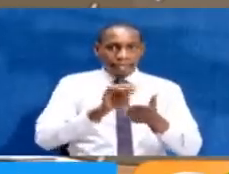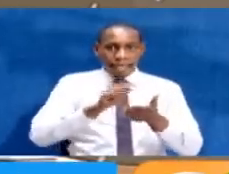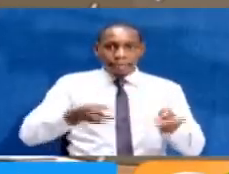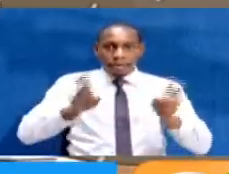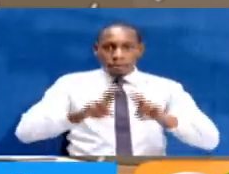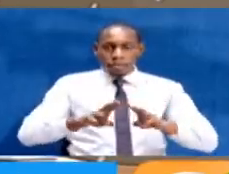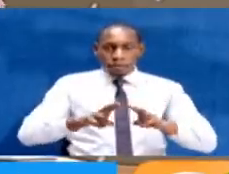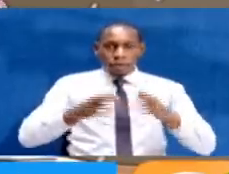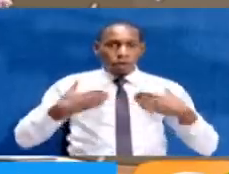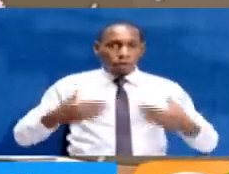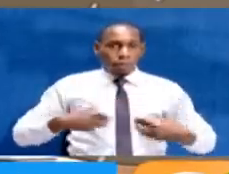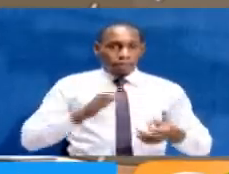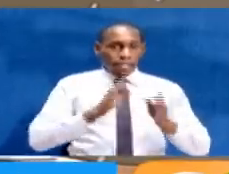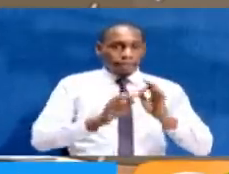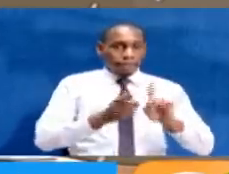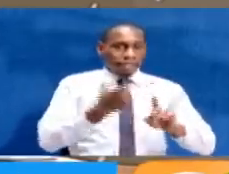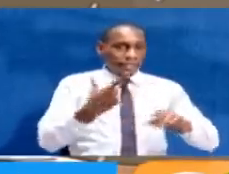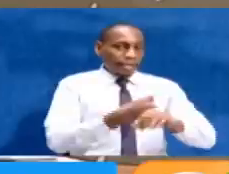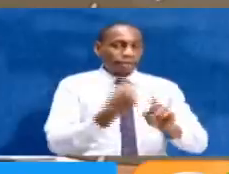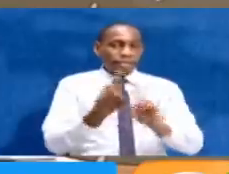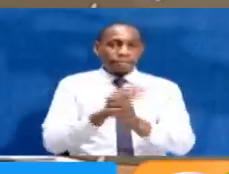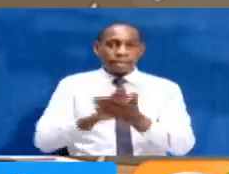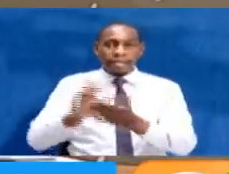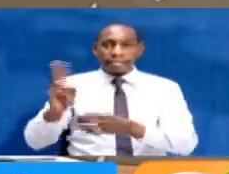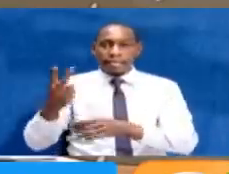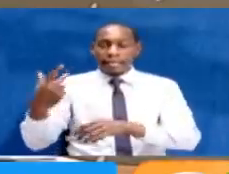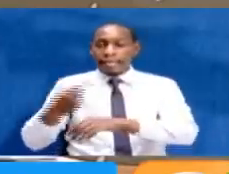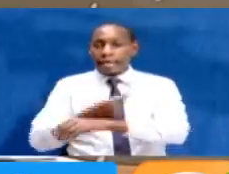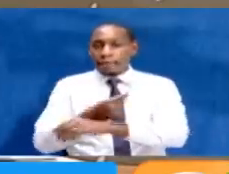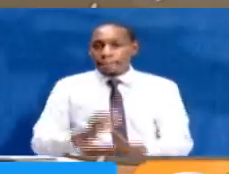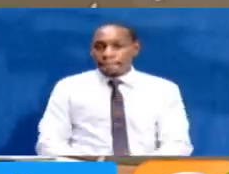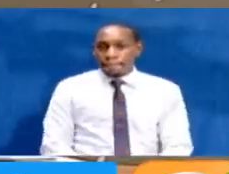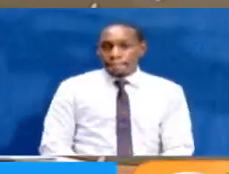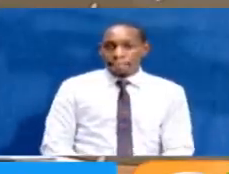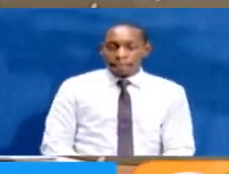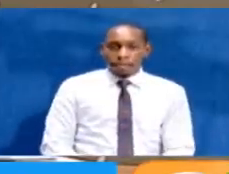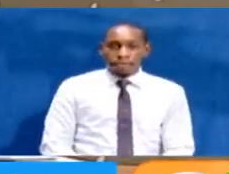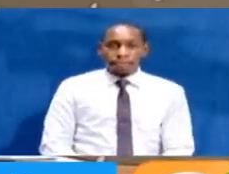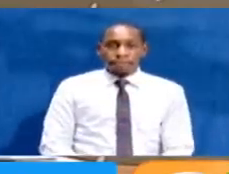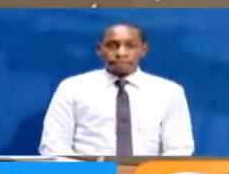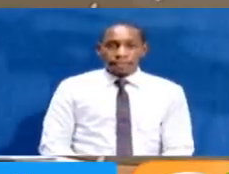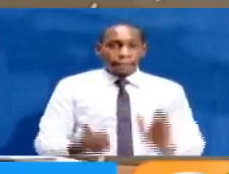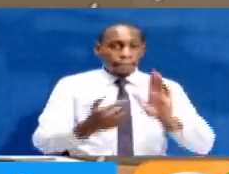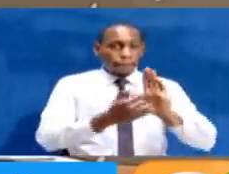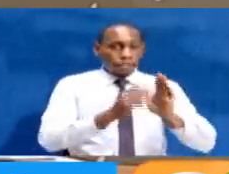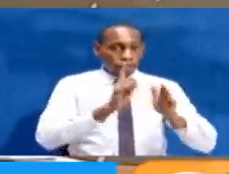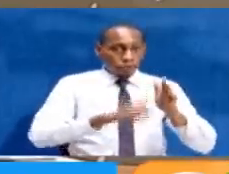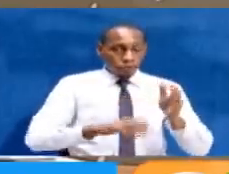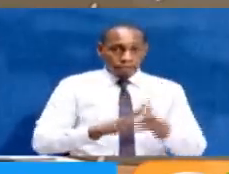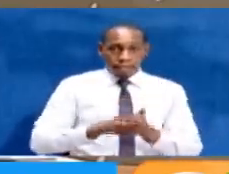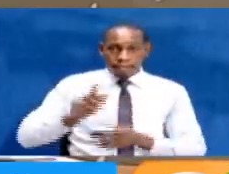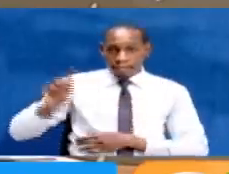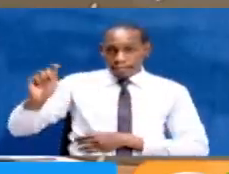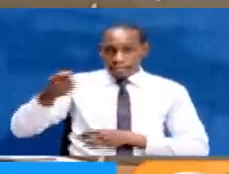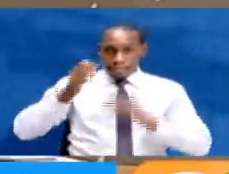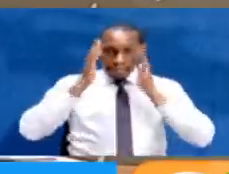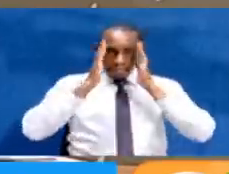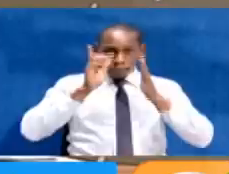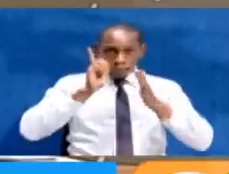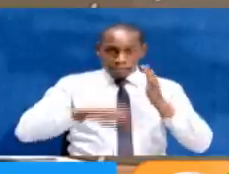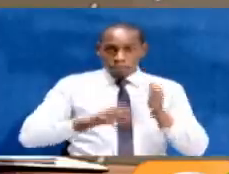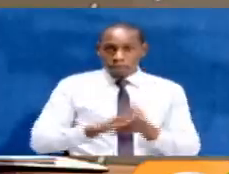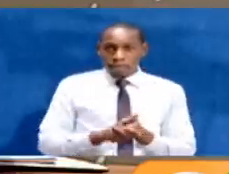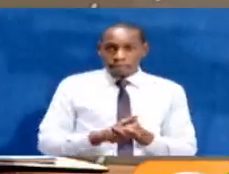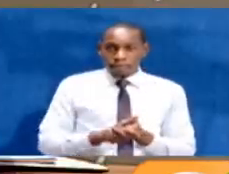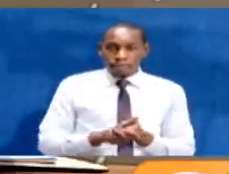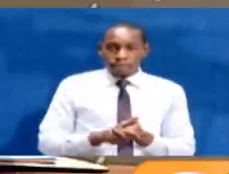had AstraZeneca as the first jab and then you get maybe Pfizer as the second one. That's besides the point. What we need to look at as a country now is where can